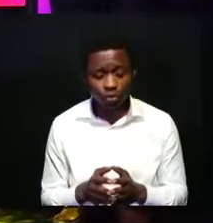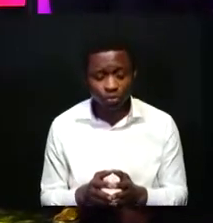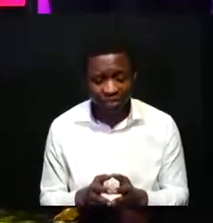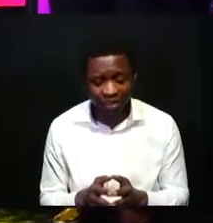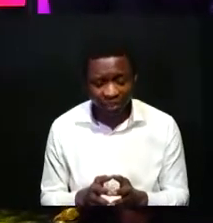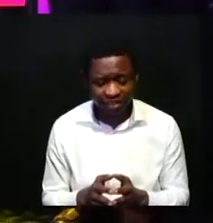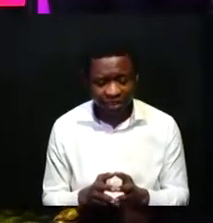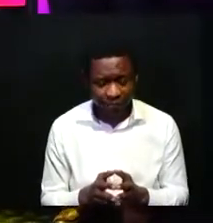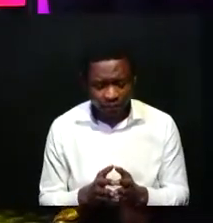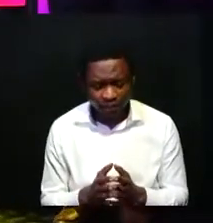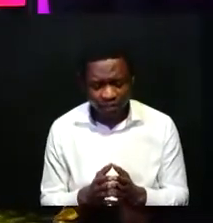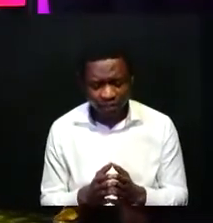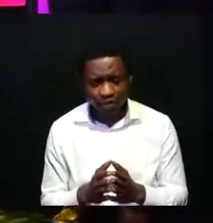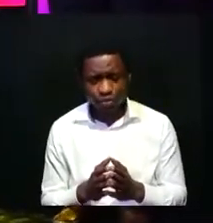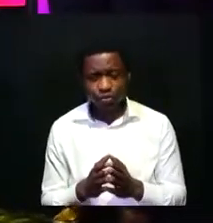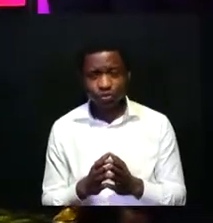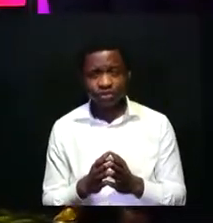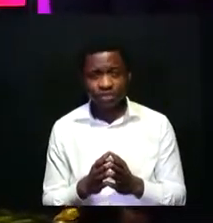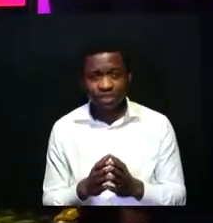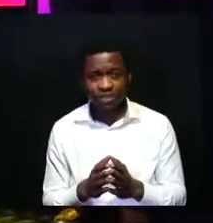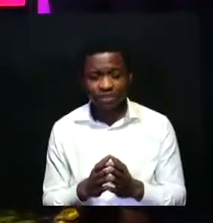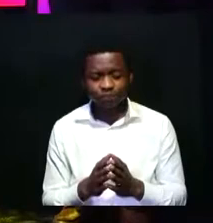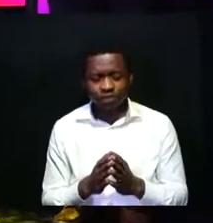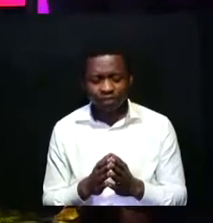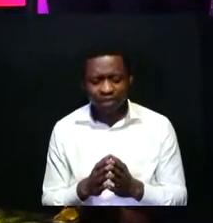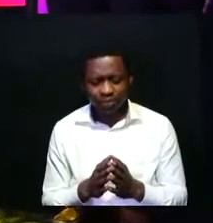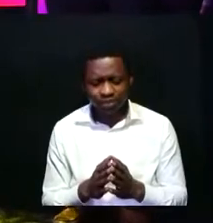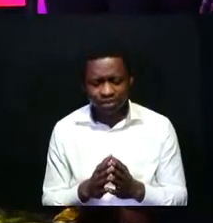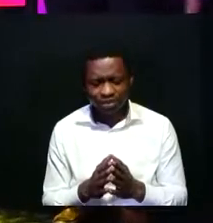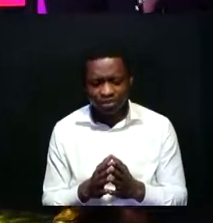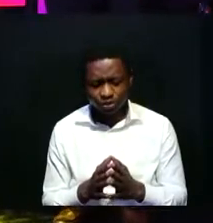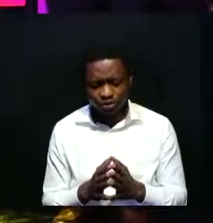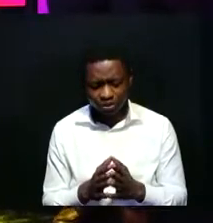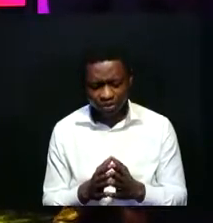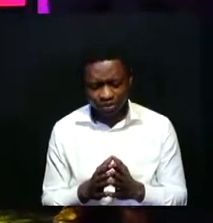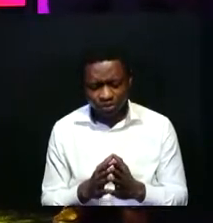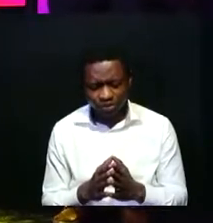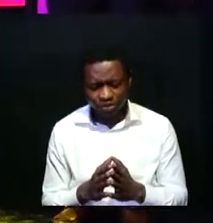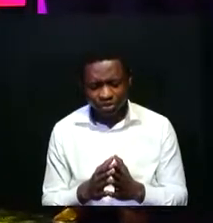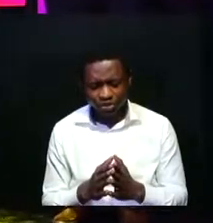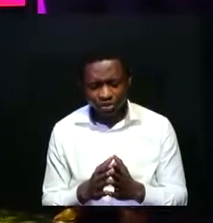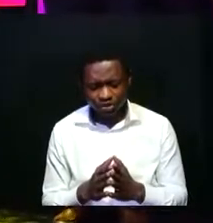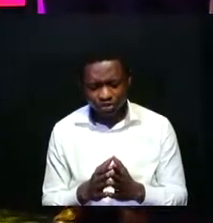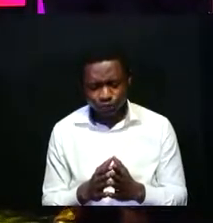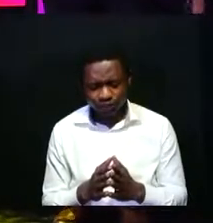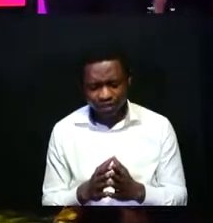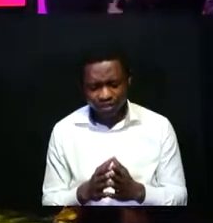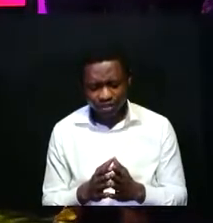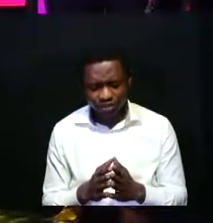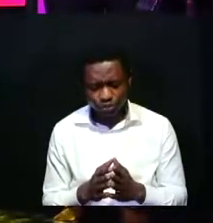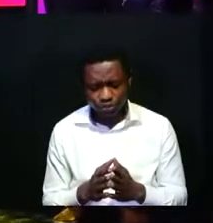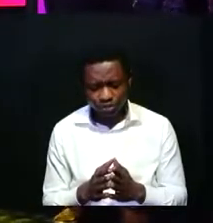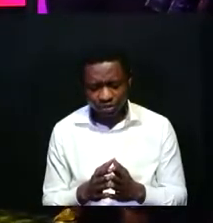Lord, set our altars on fire. Set the altars on fire. Set the altars on fire.